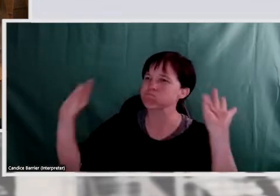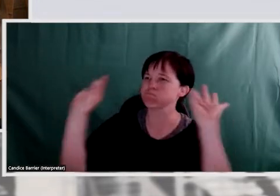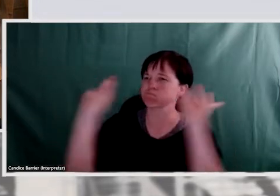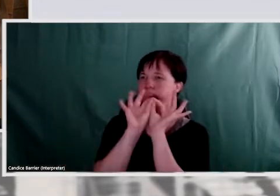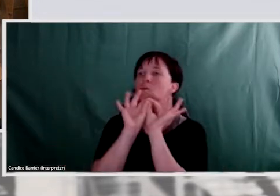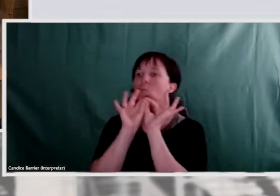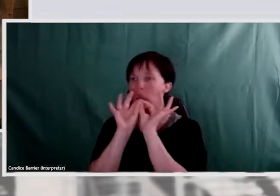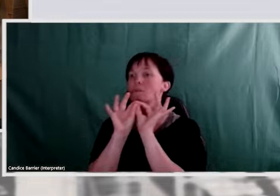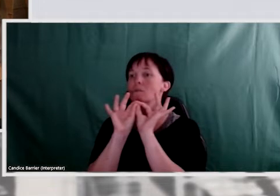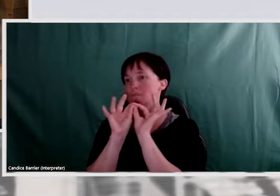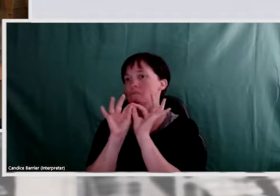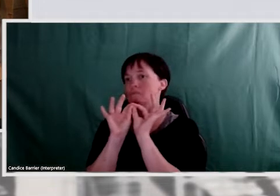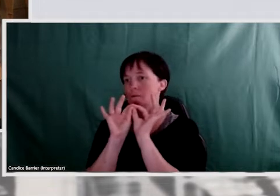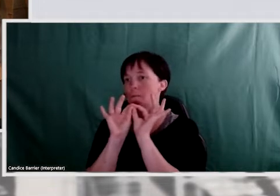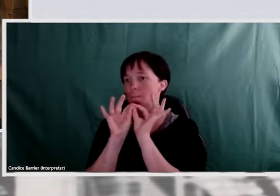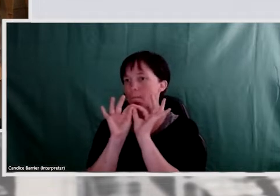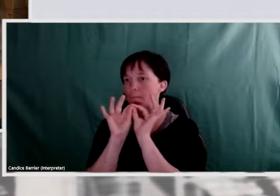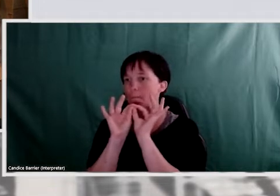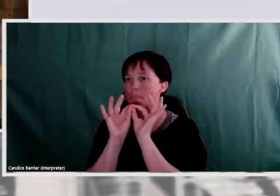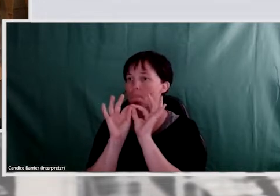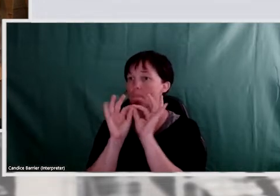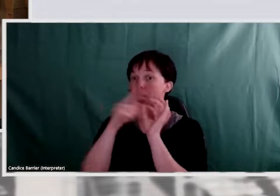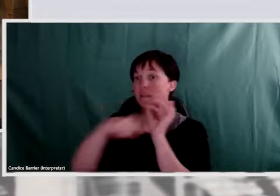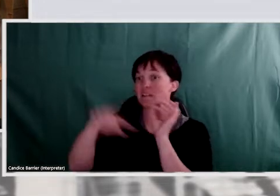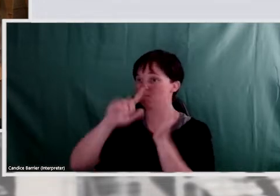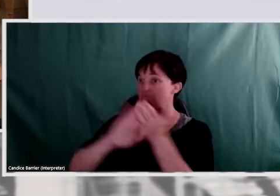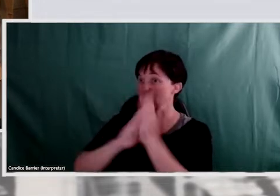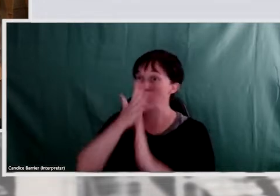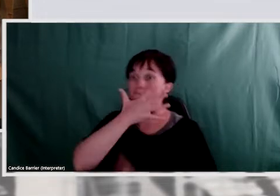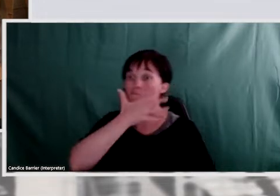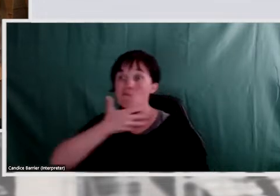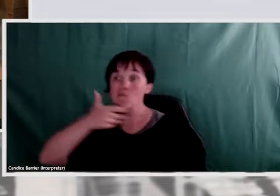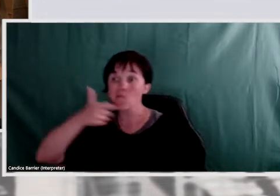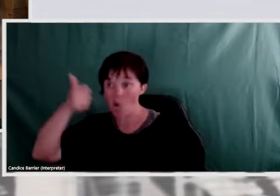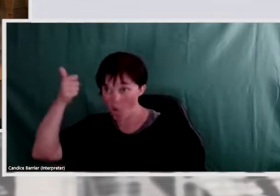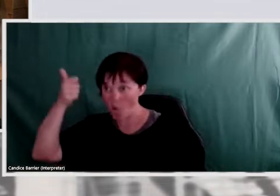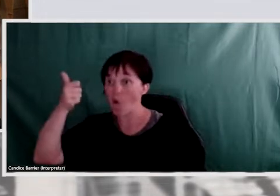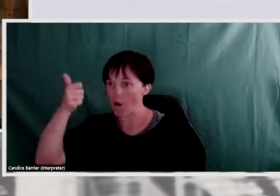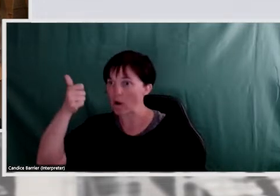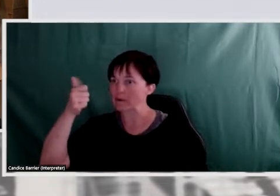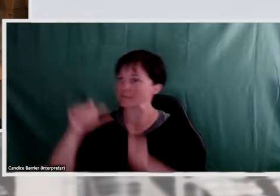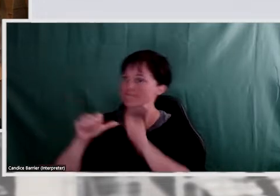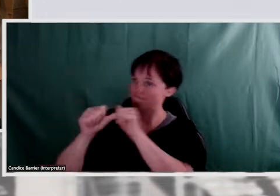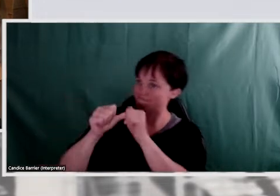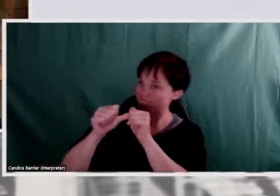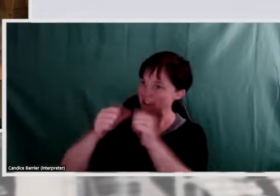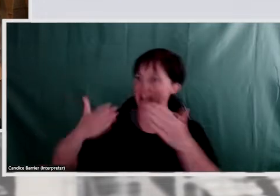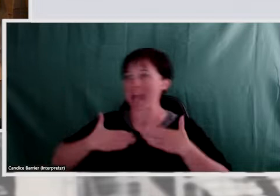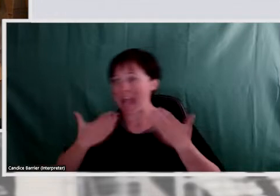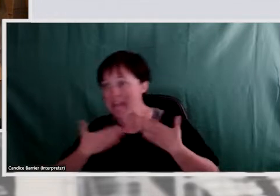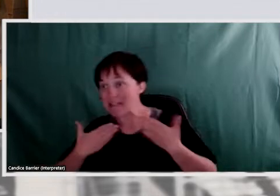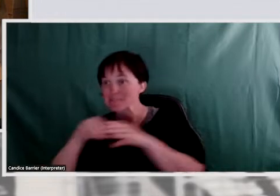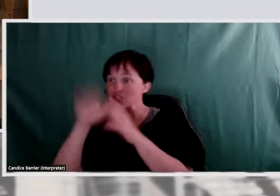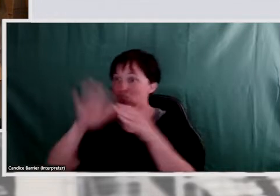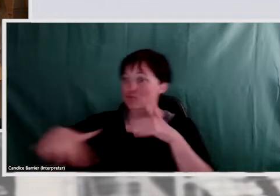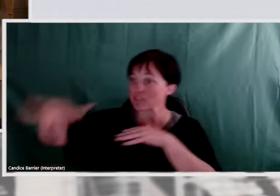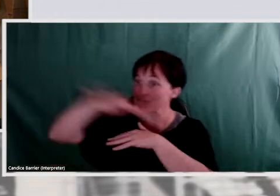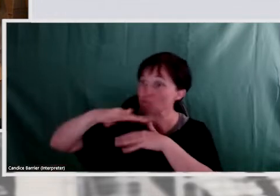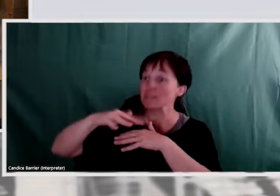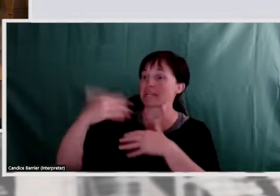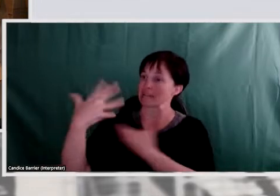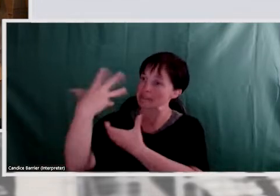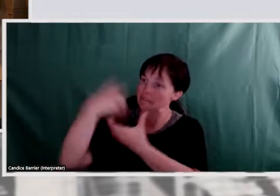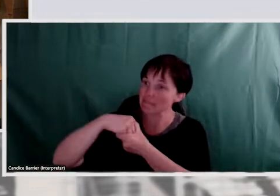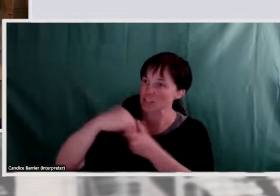as individuals age, that in order to be able to stay safe and happy in your community, that you have these same